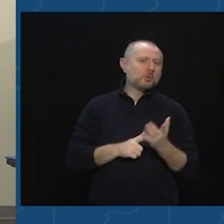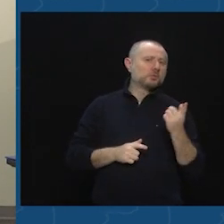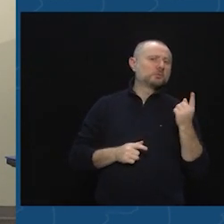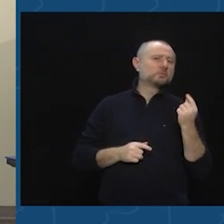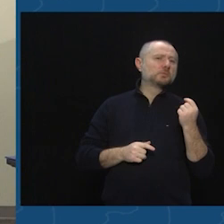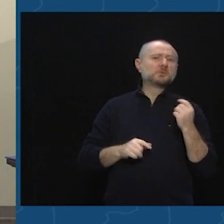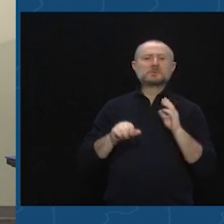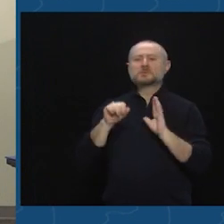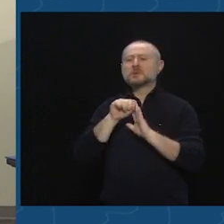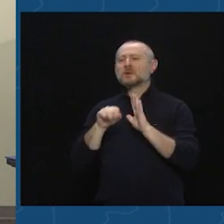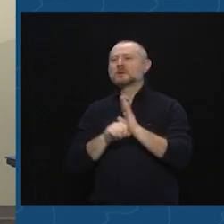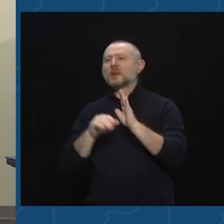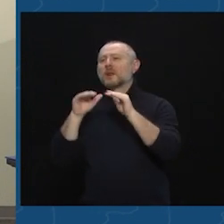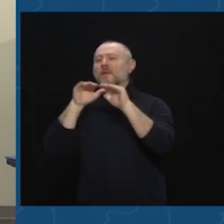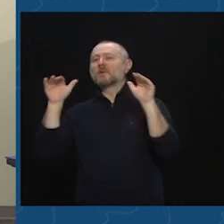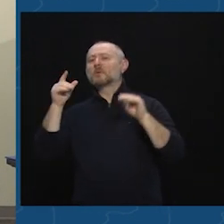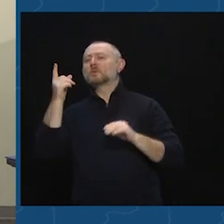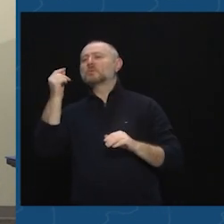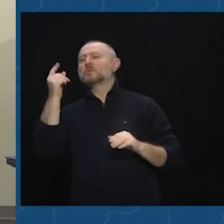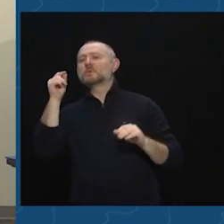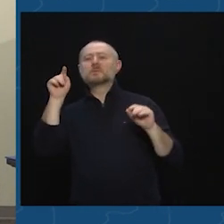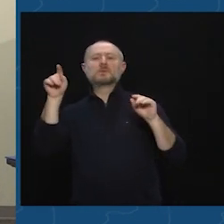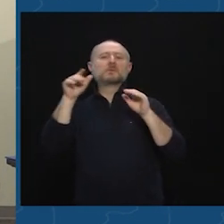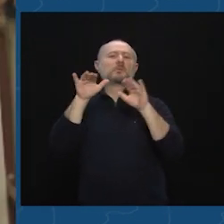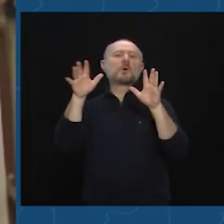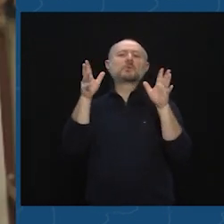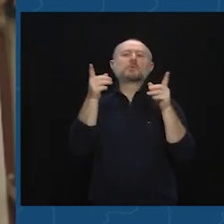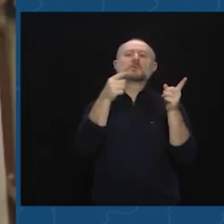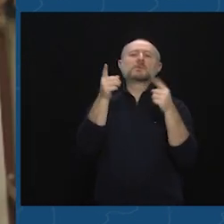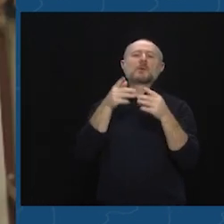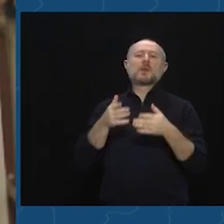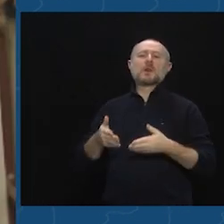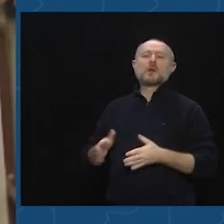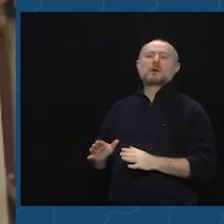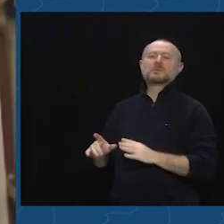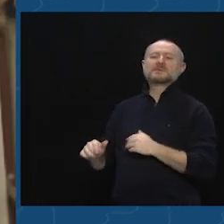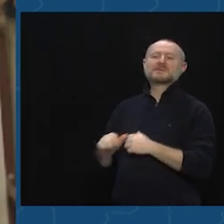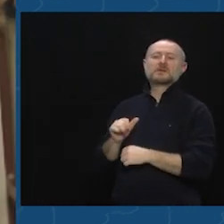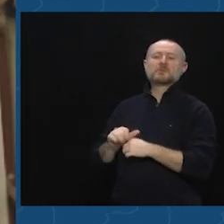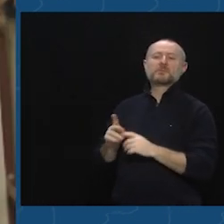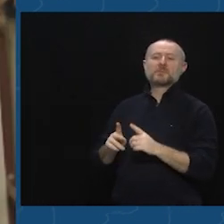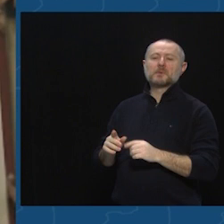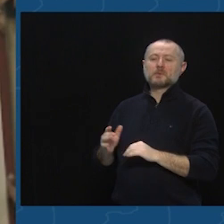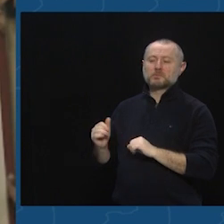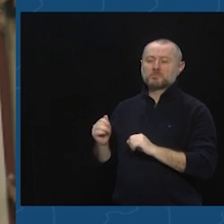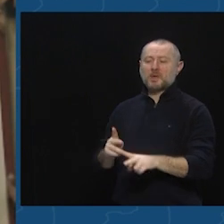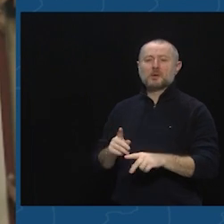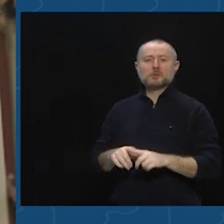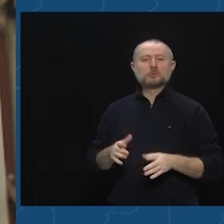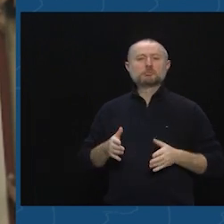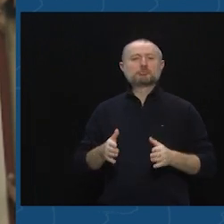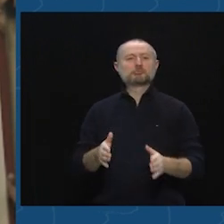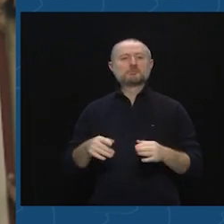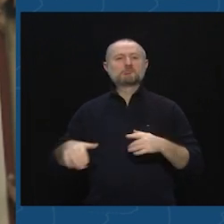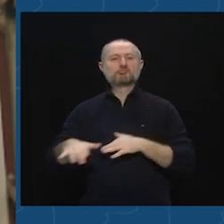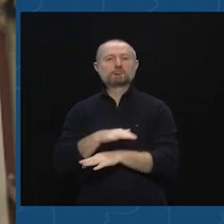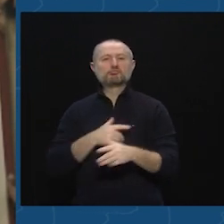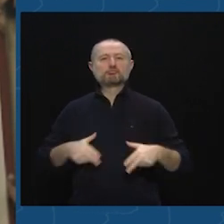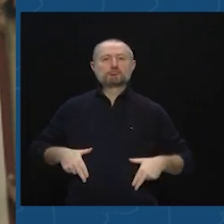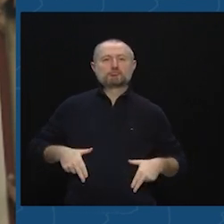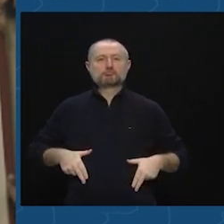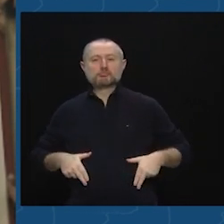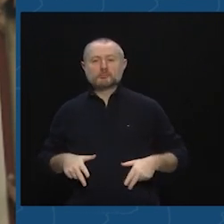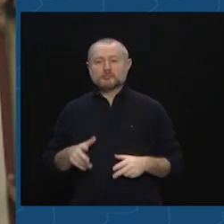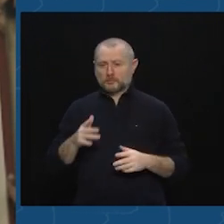allowing dangerous people to return to our streets. We need to understand why the guns are